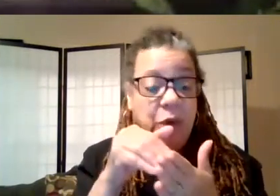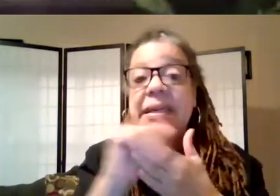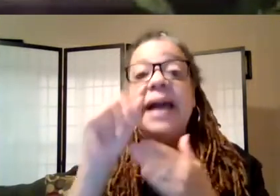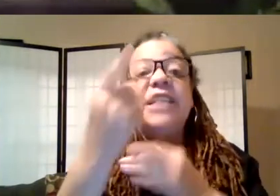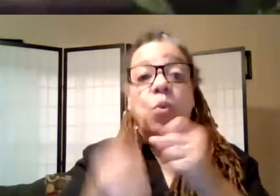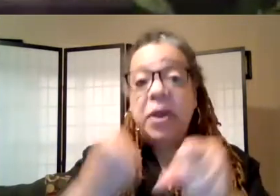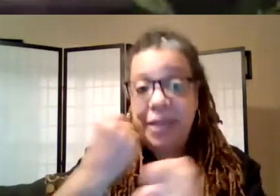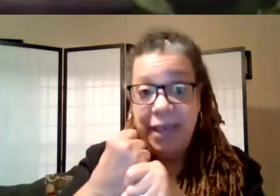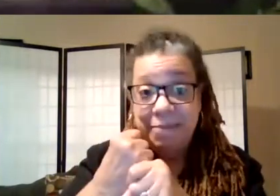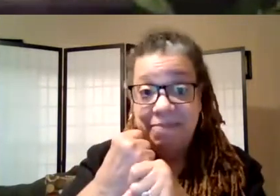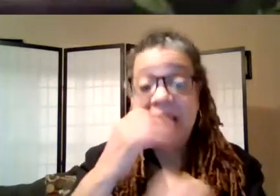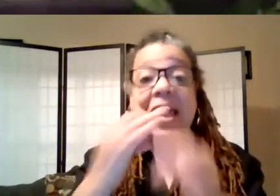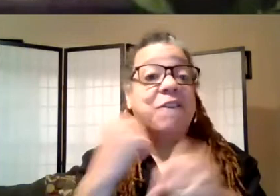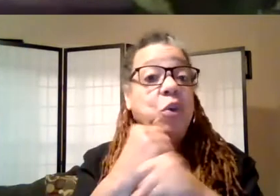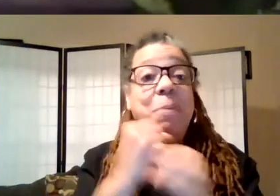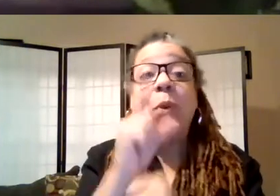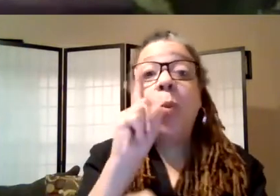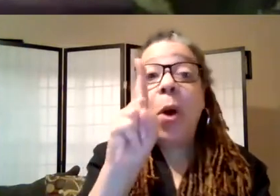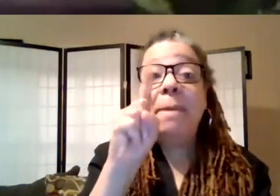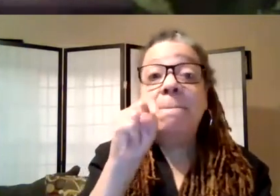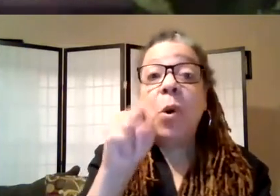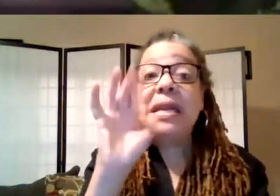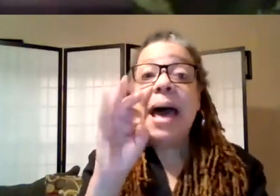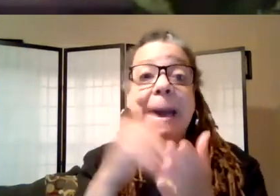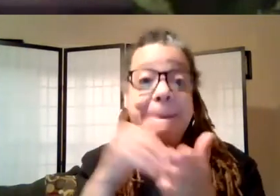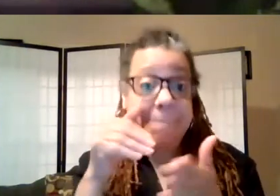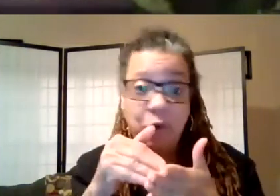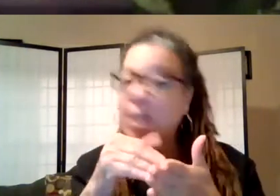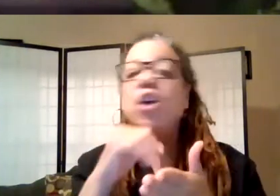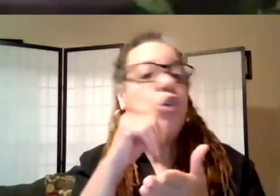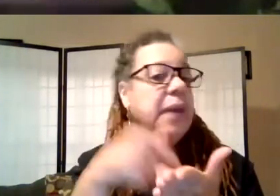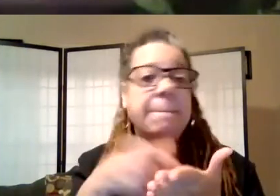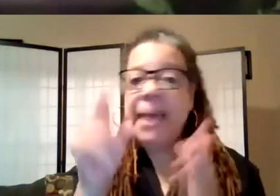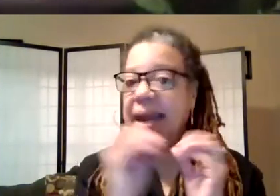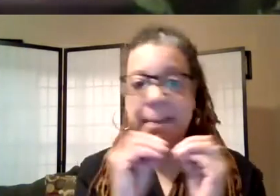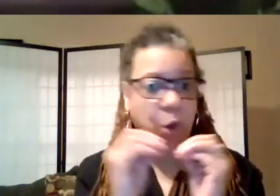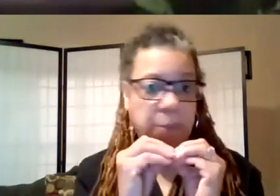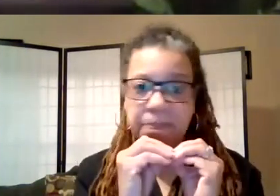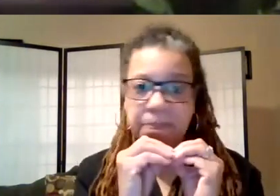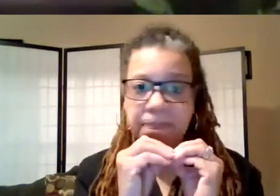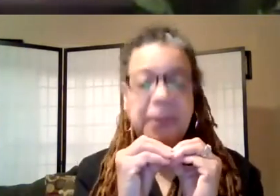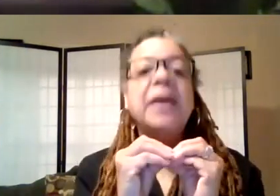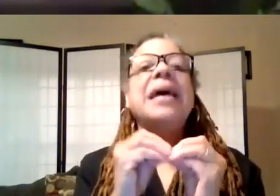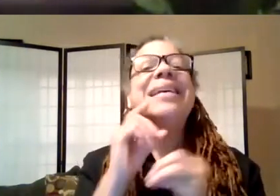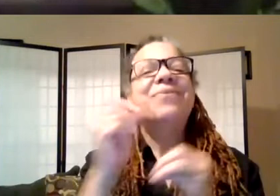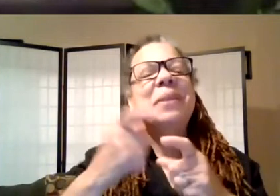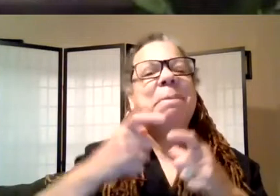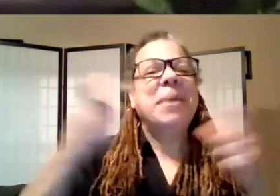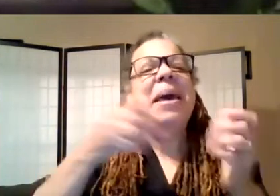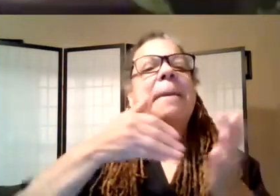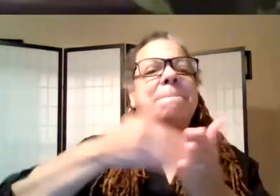year, good on you. Those aren't my numbers, but congratulations, you're not paying anything more. But it's really time for those multimillionaires to pay their